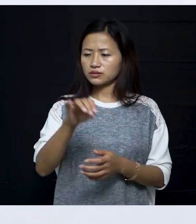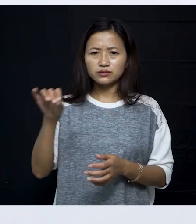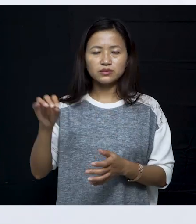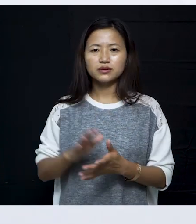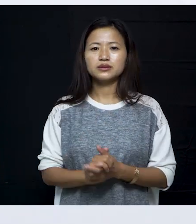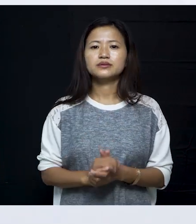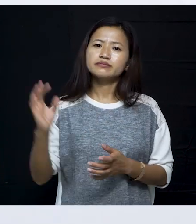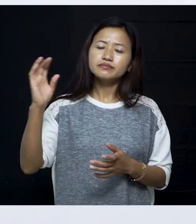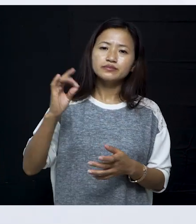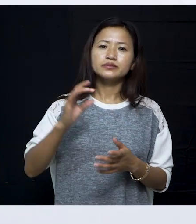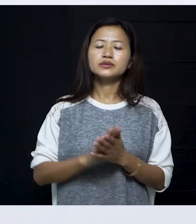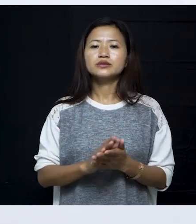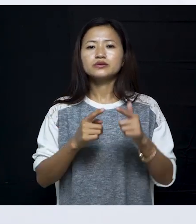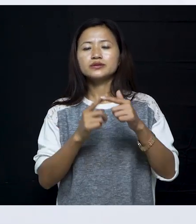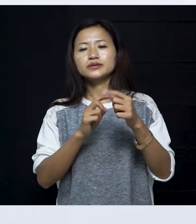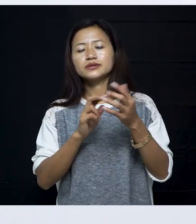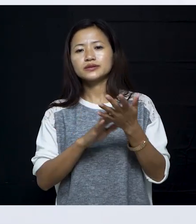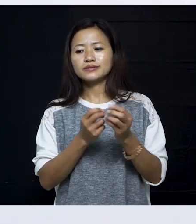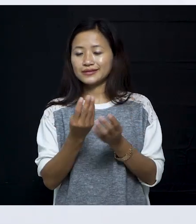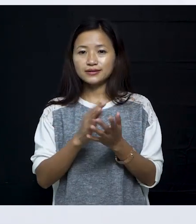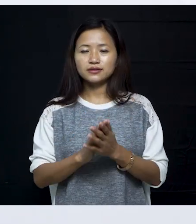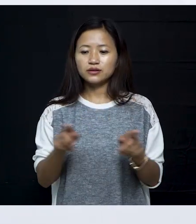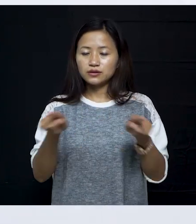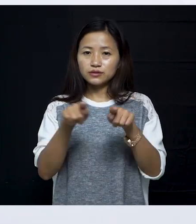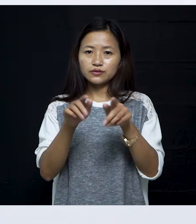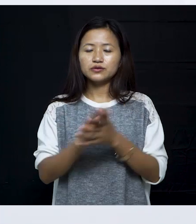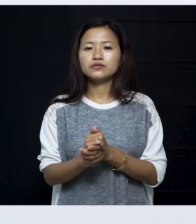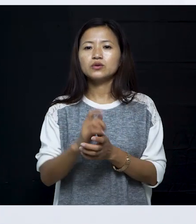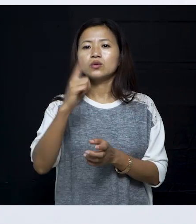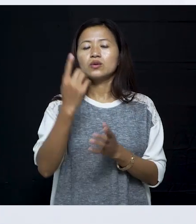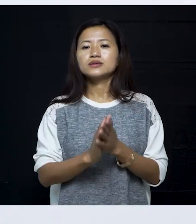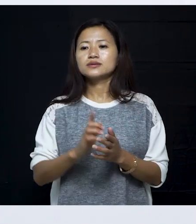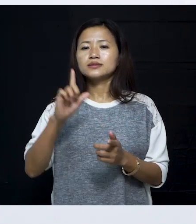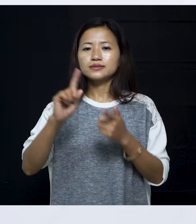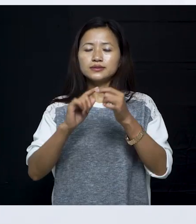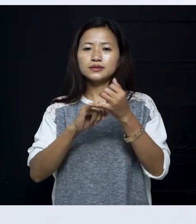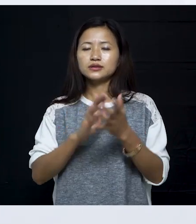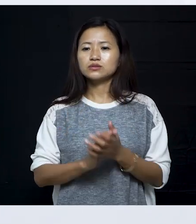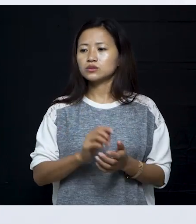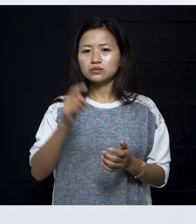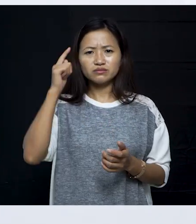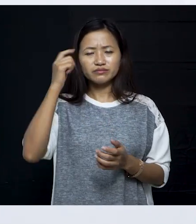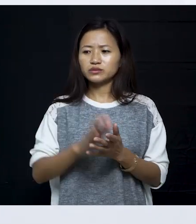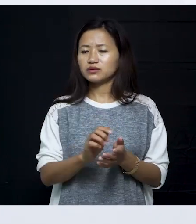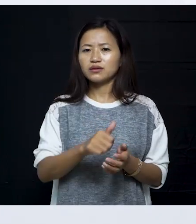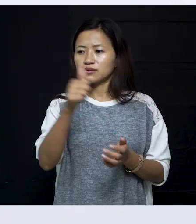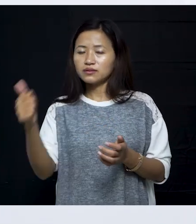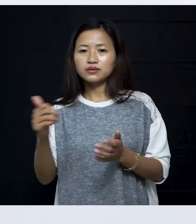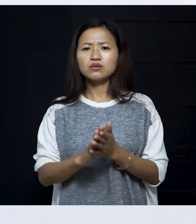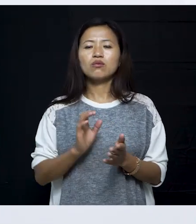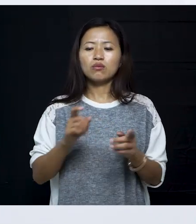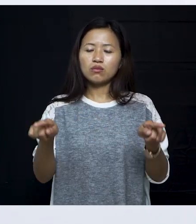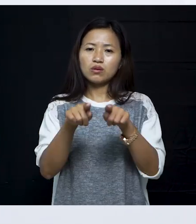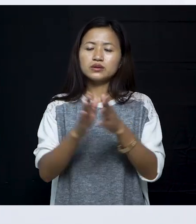your text is designed in such a way that you can refer from one lesson to another, and it is all, you would find that it is all very